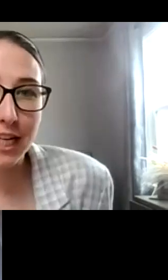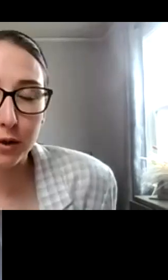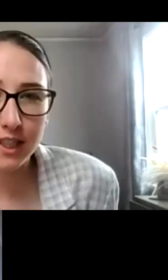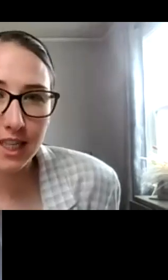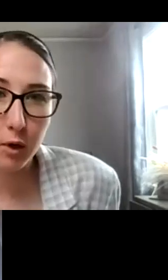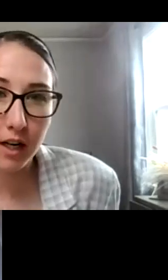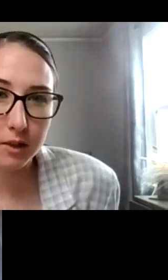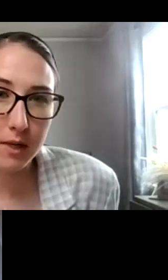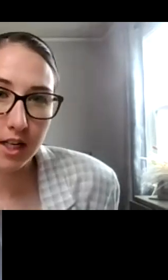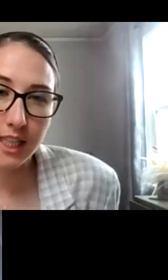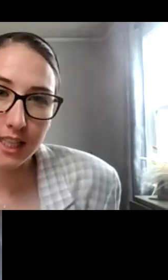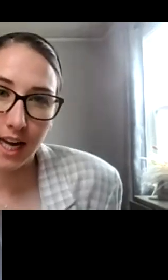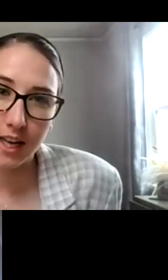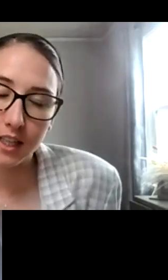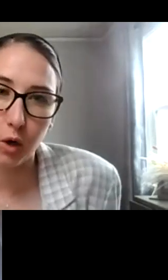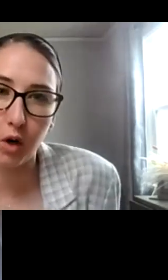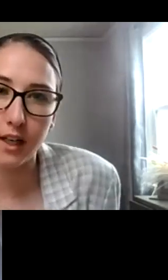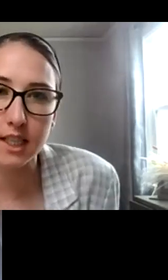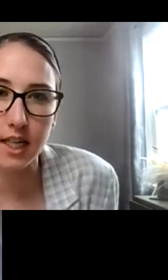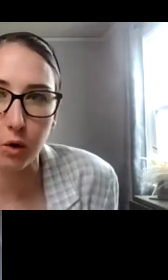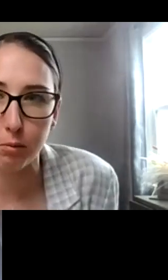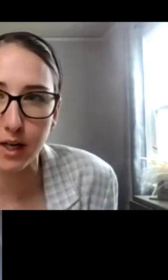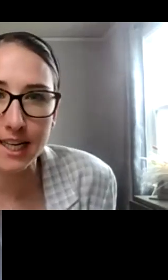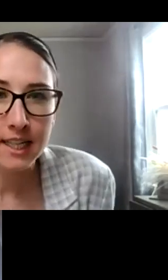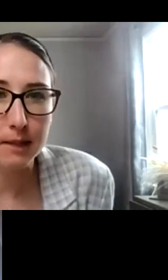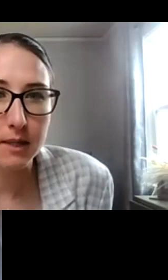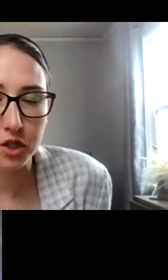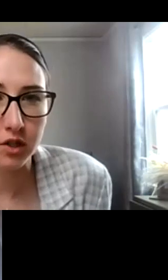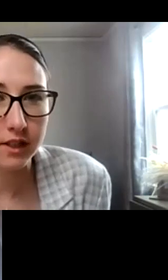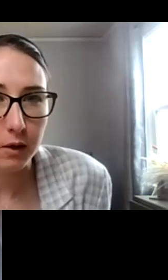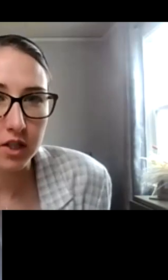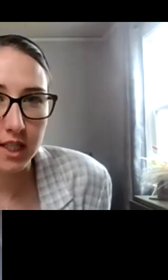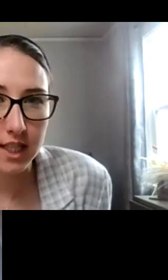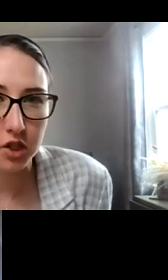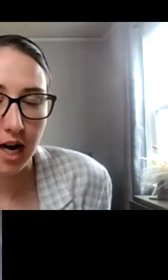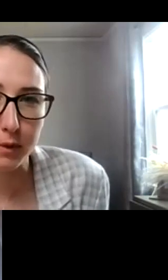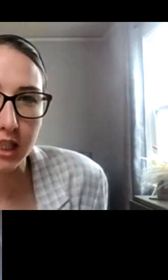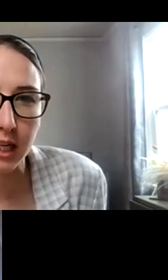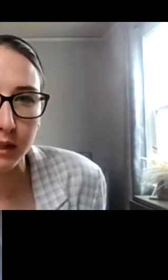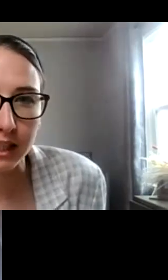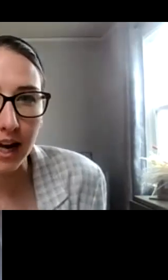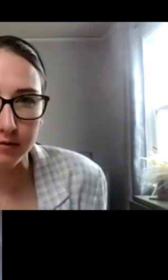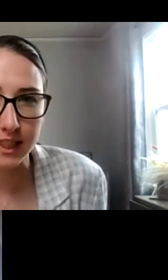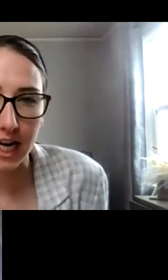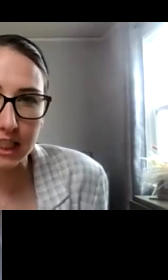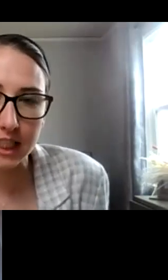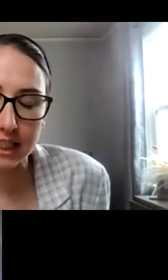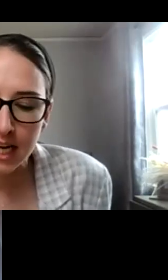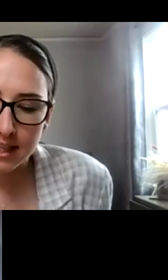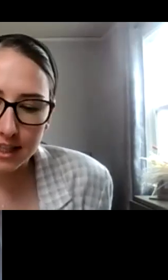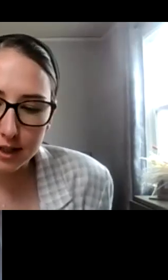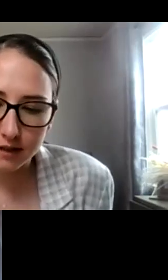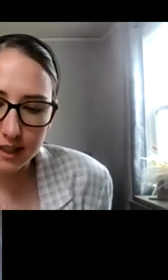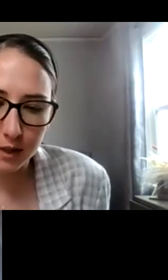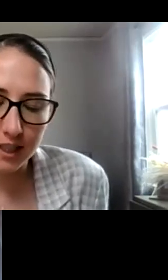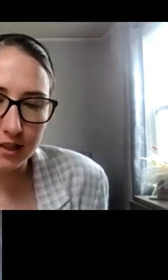from stakeholders, and I'm grateful to be hearing it again, and are working to incorporate some additional language into these chapters that really emphasizes